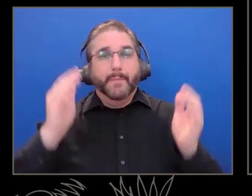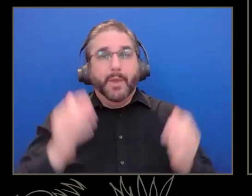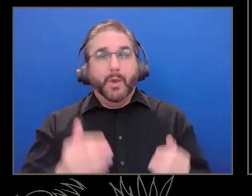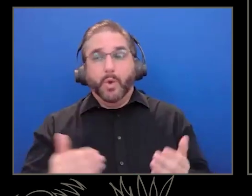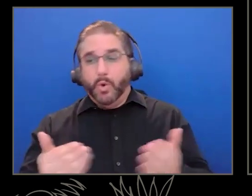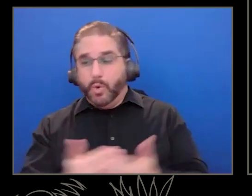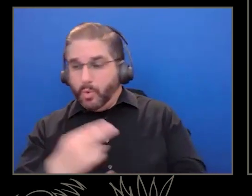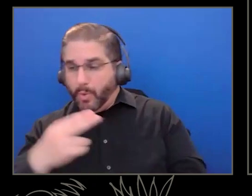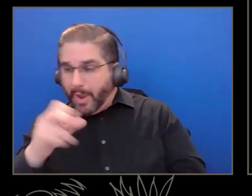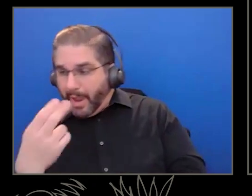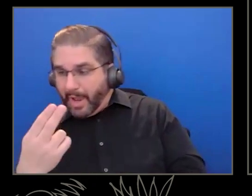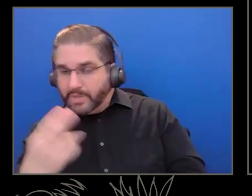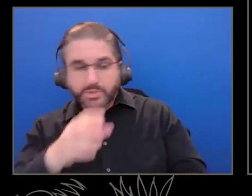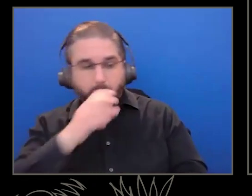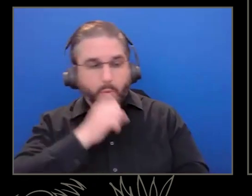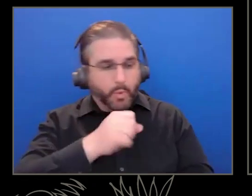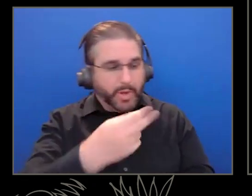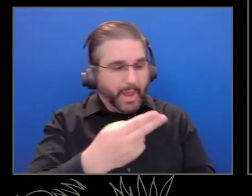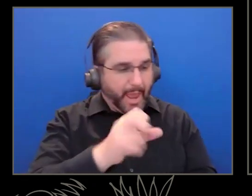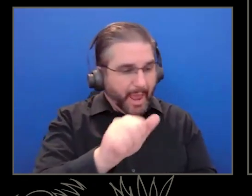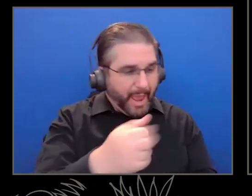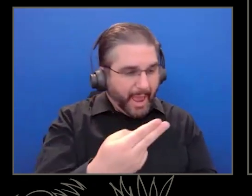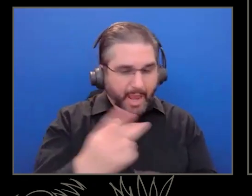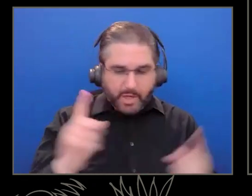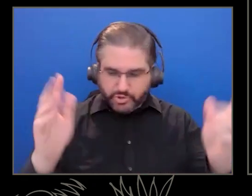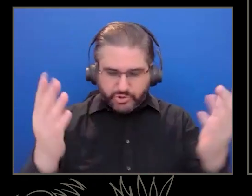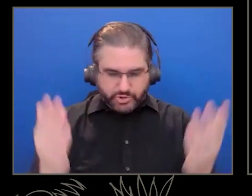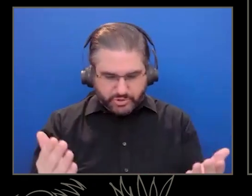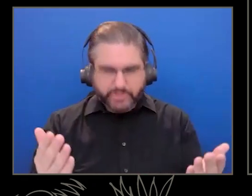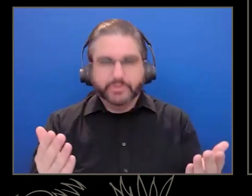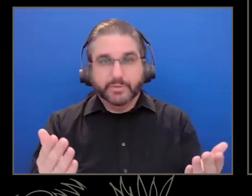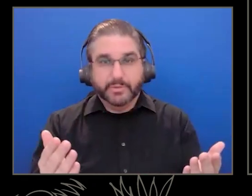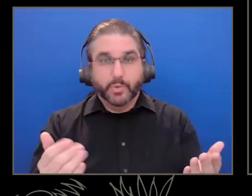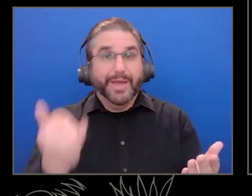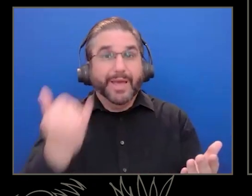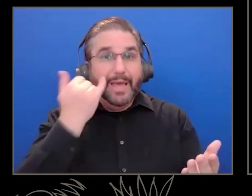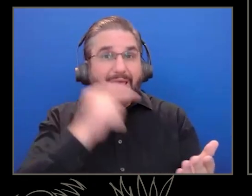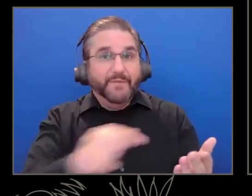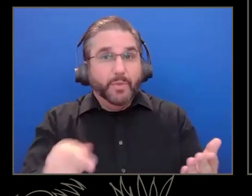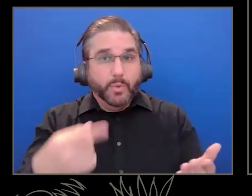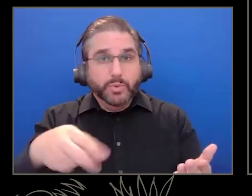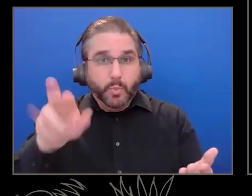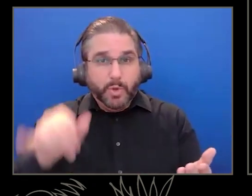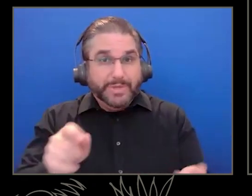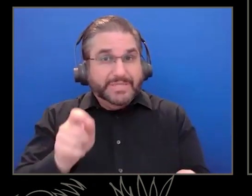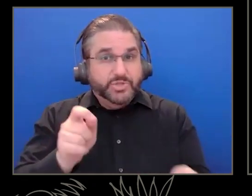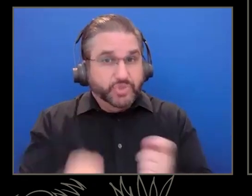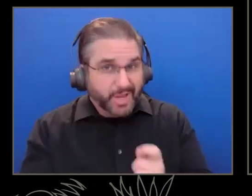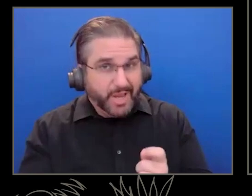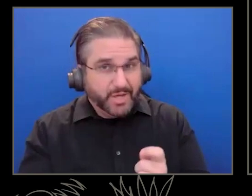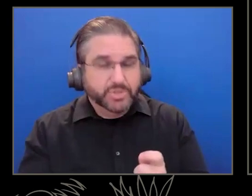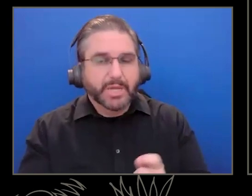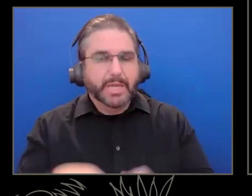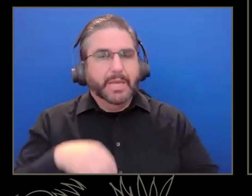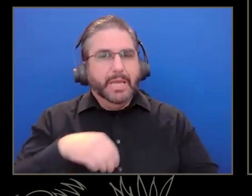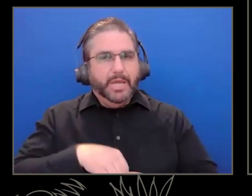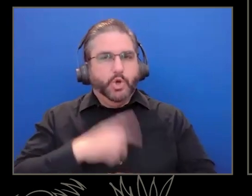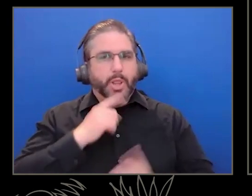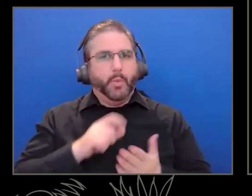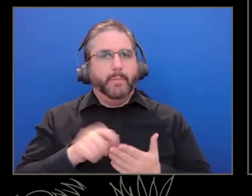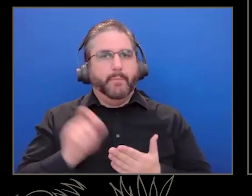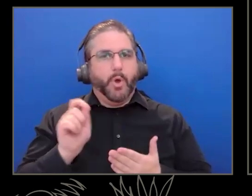hashes. And so if any of those queries changed, it'll mark them internally as